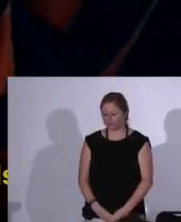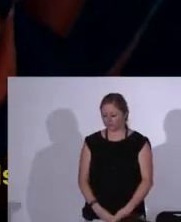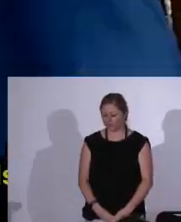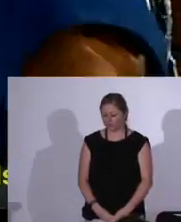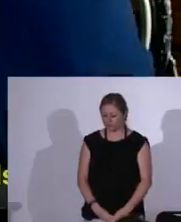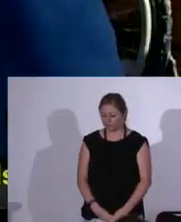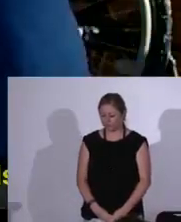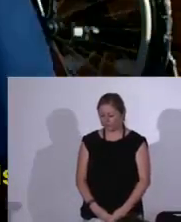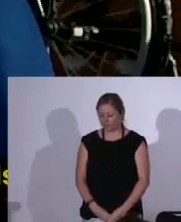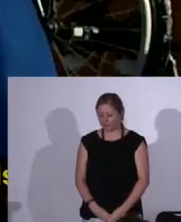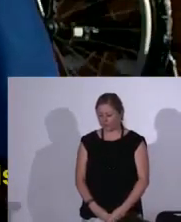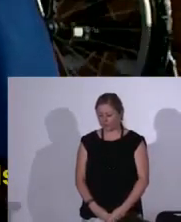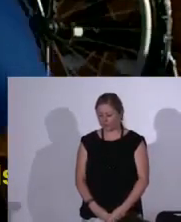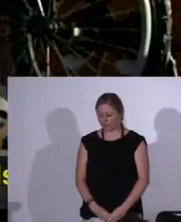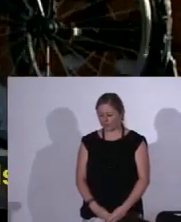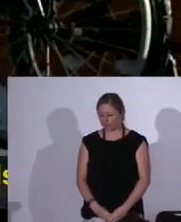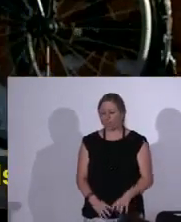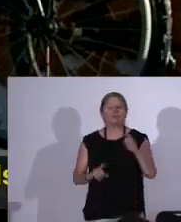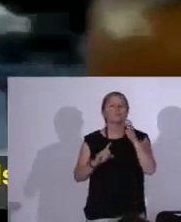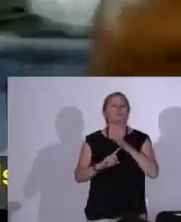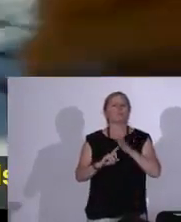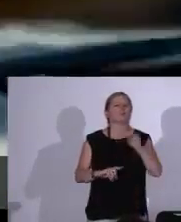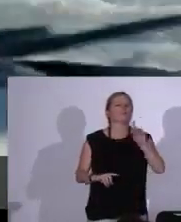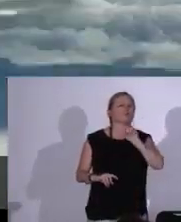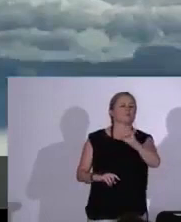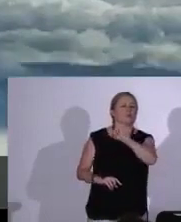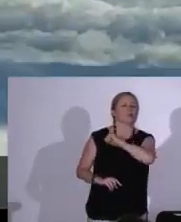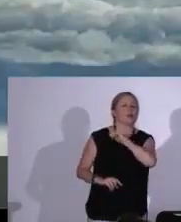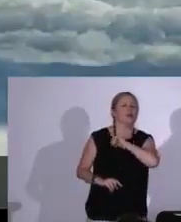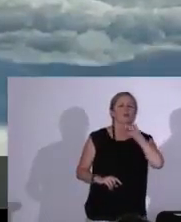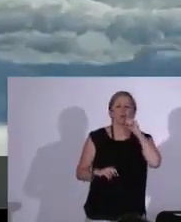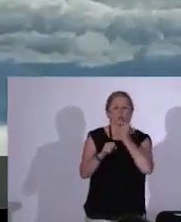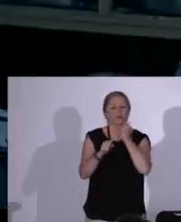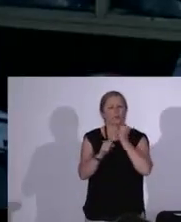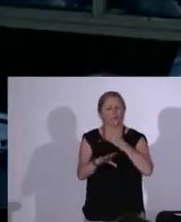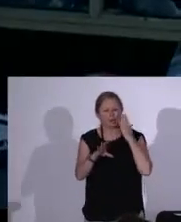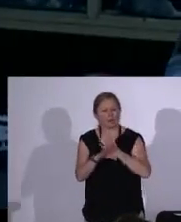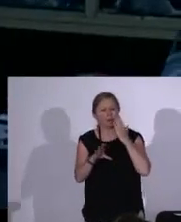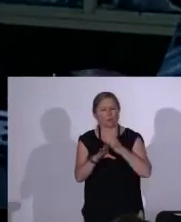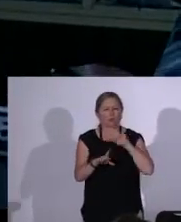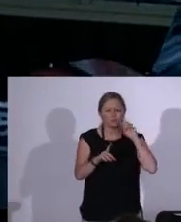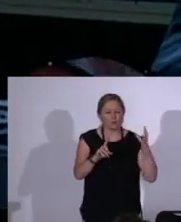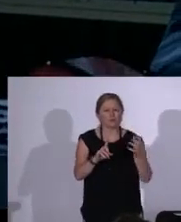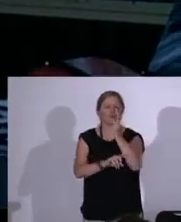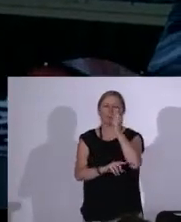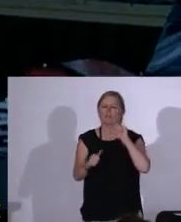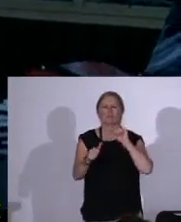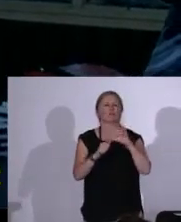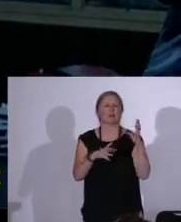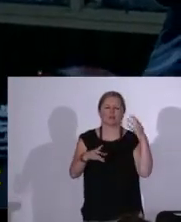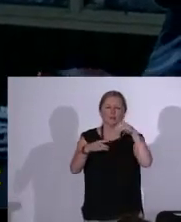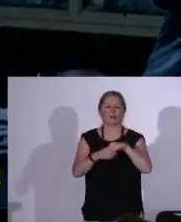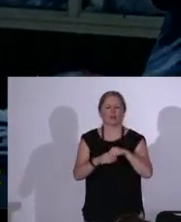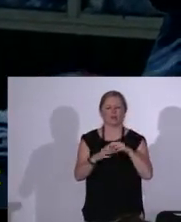It's all about improvisation and the attitude that you will make something work. And that is great to be around, because